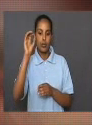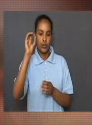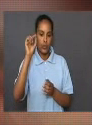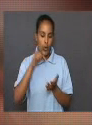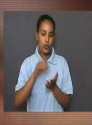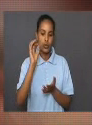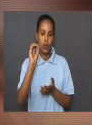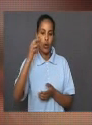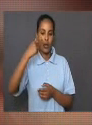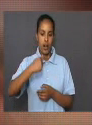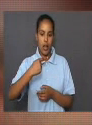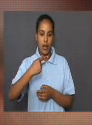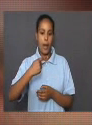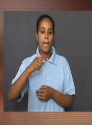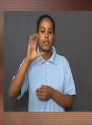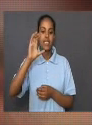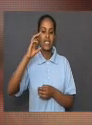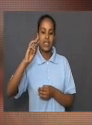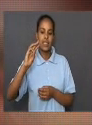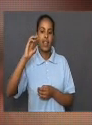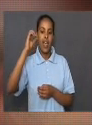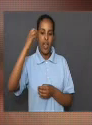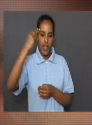200.0 grams of benzene.